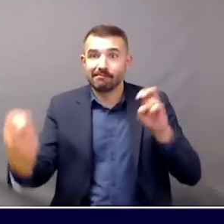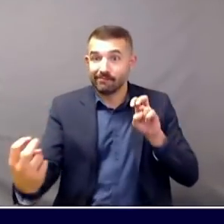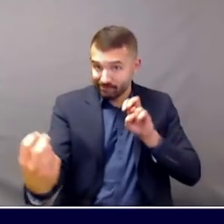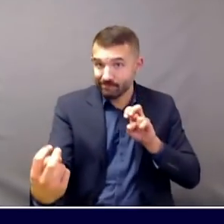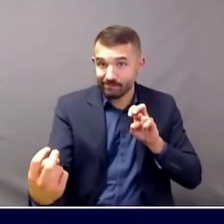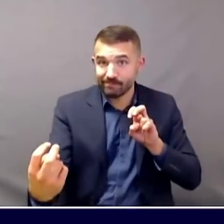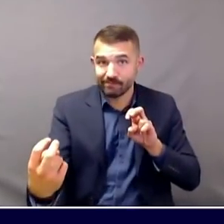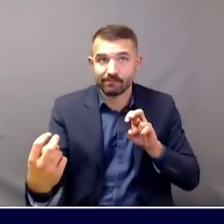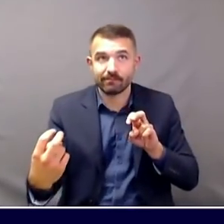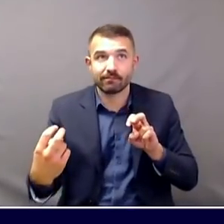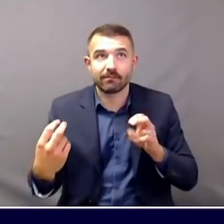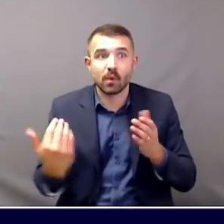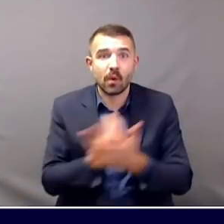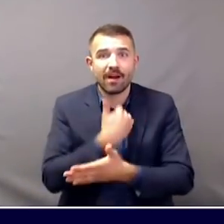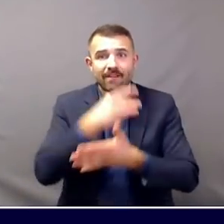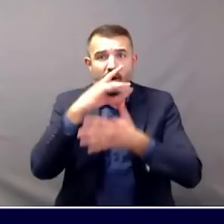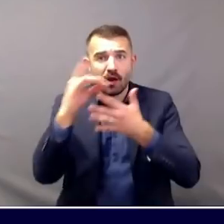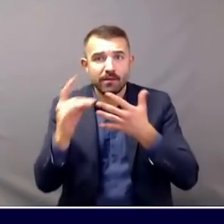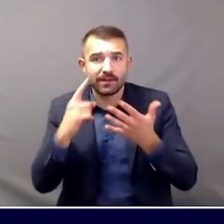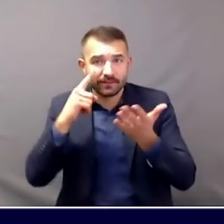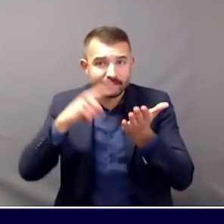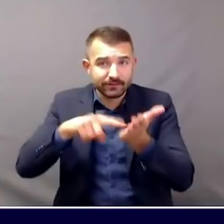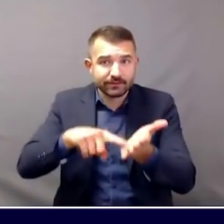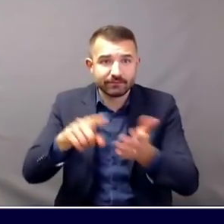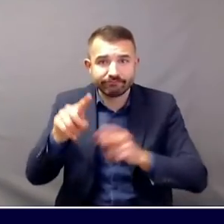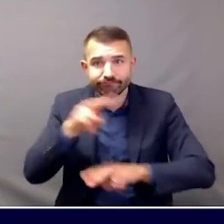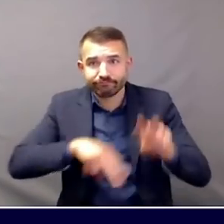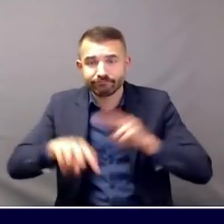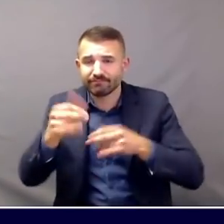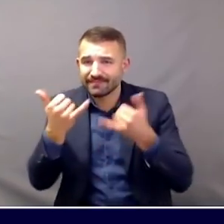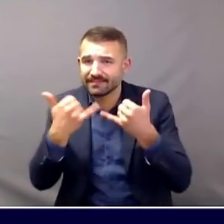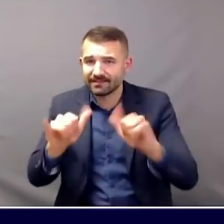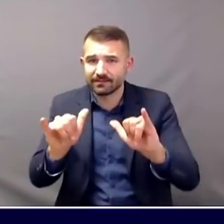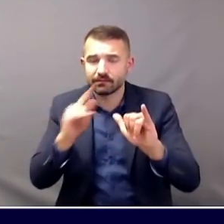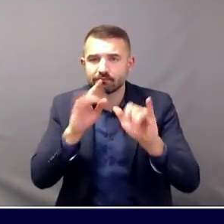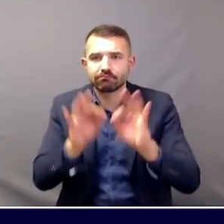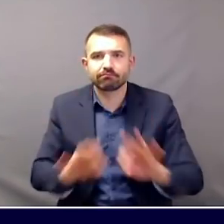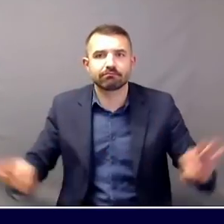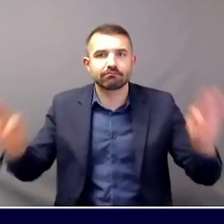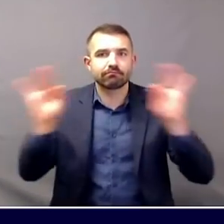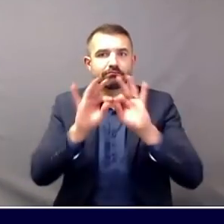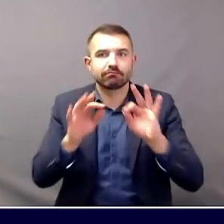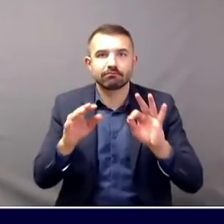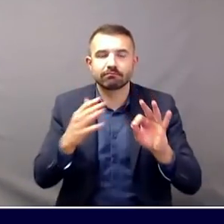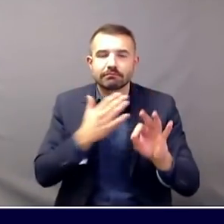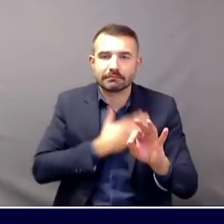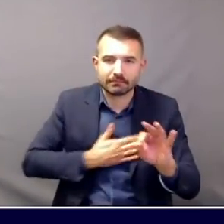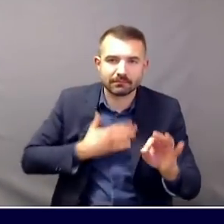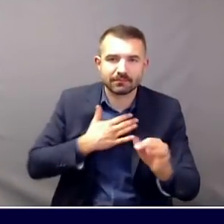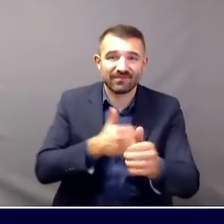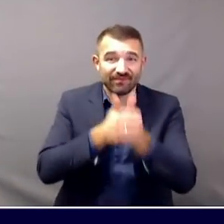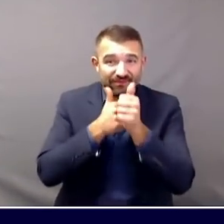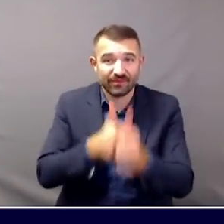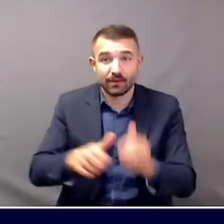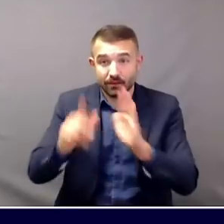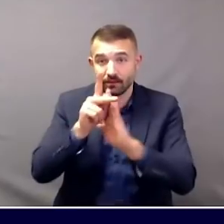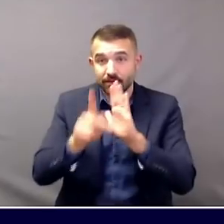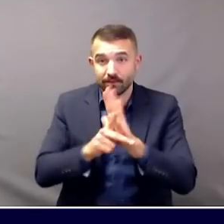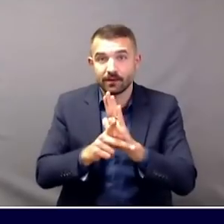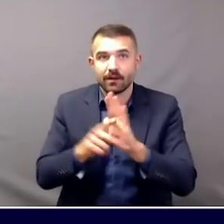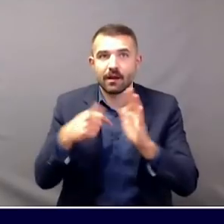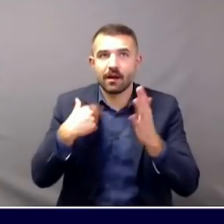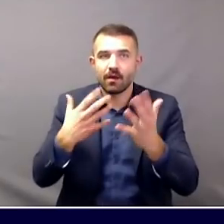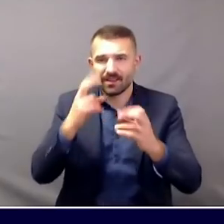options, but really trying to ensure that the ones that we put into place are respected. We want to, for example, keep restaurants open, but